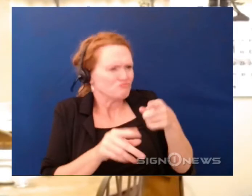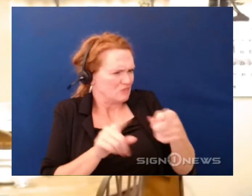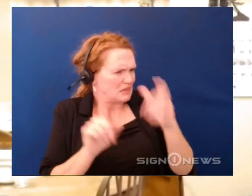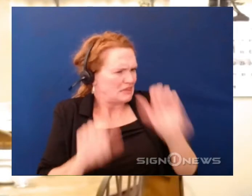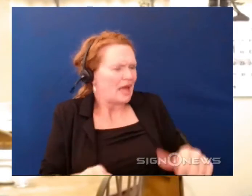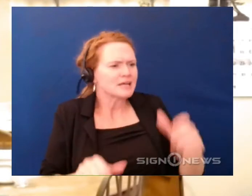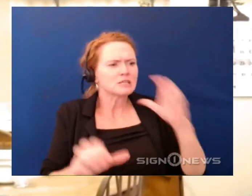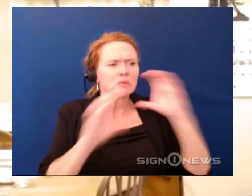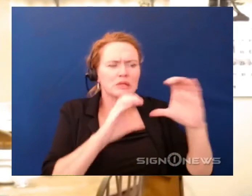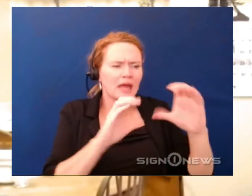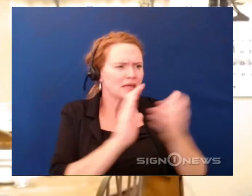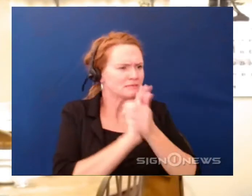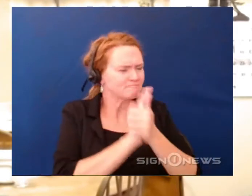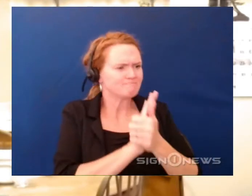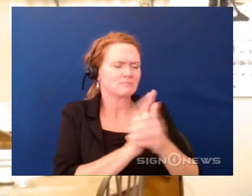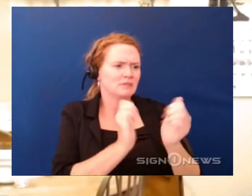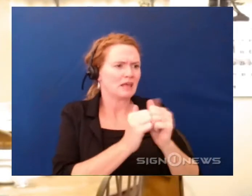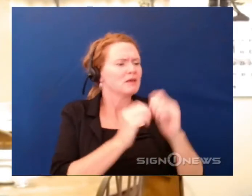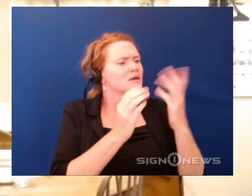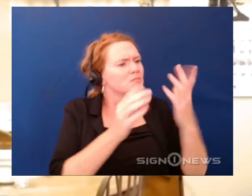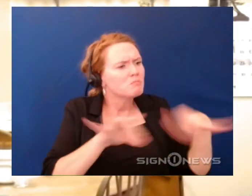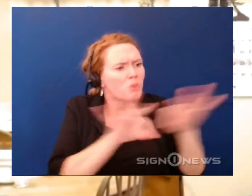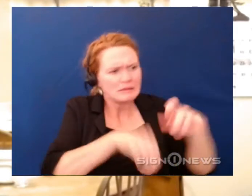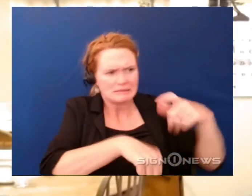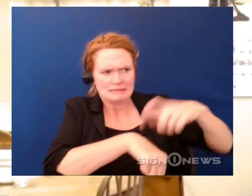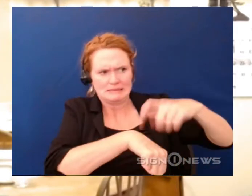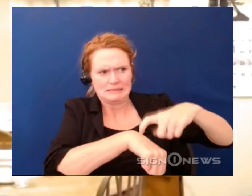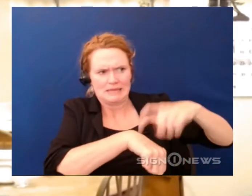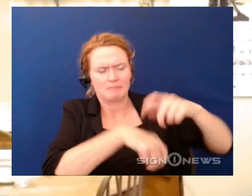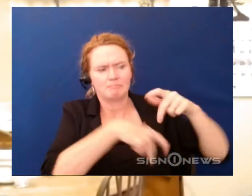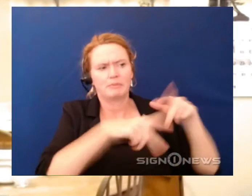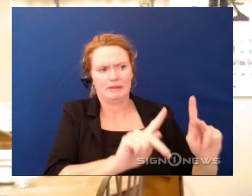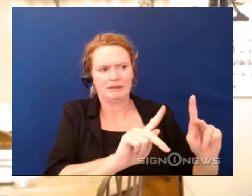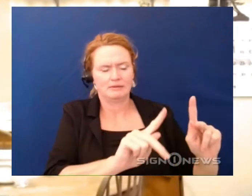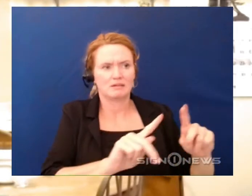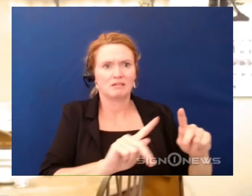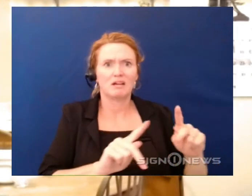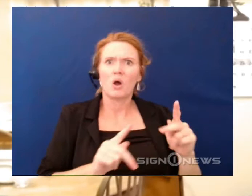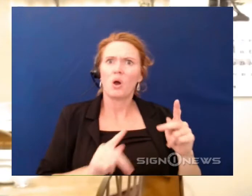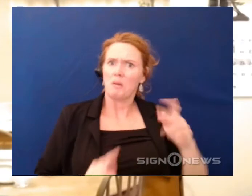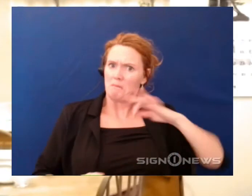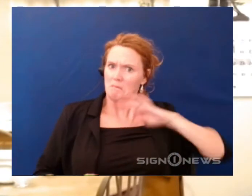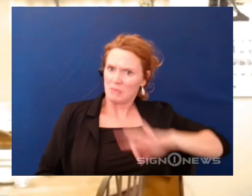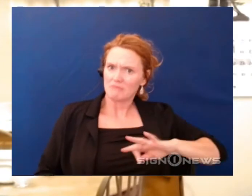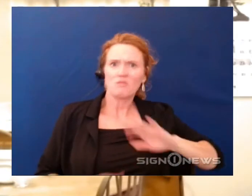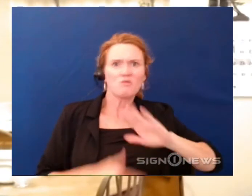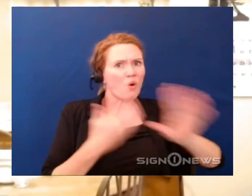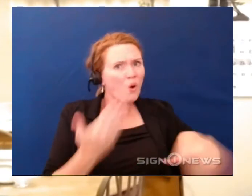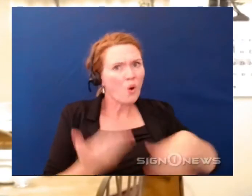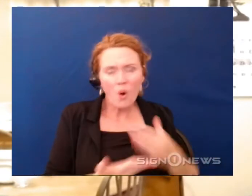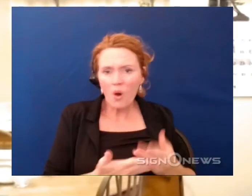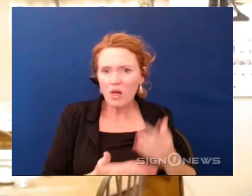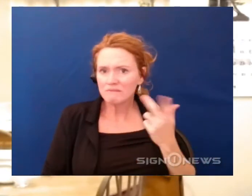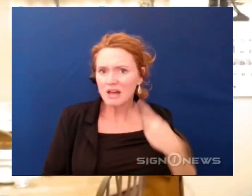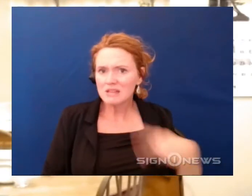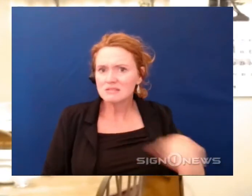conversing with them, and they need to give me time. This is a huge benefit for all.